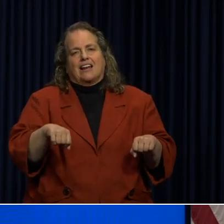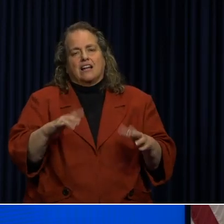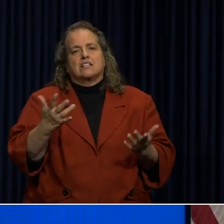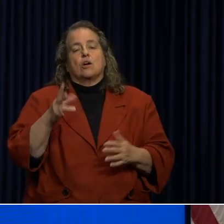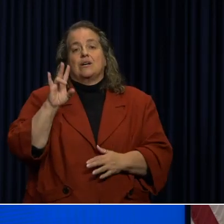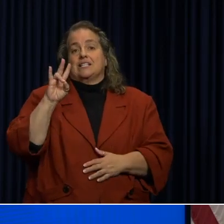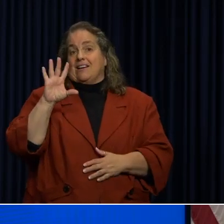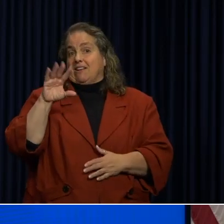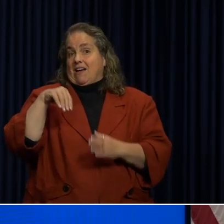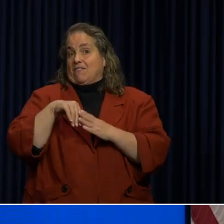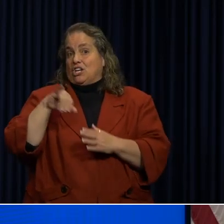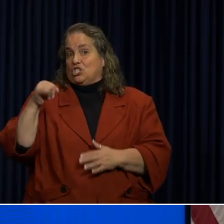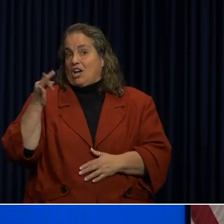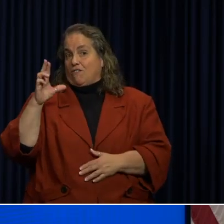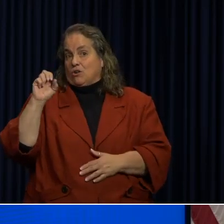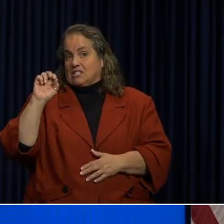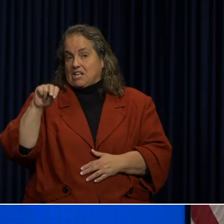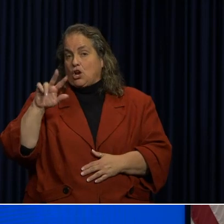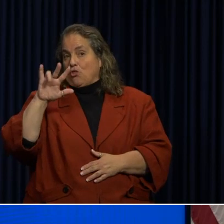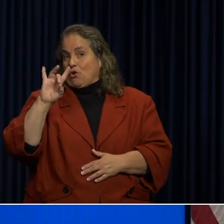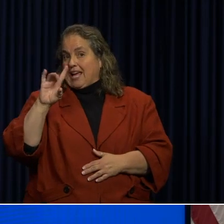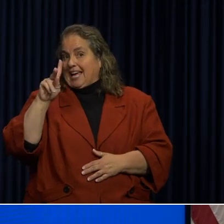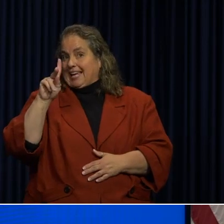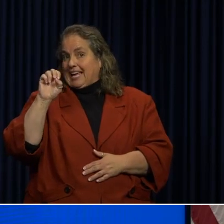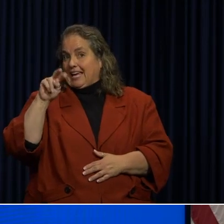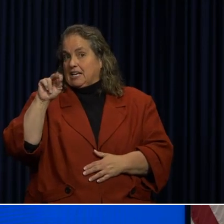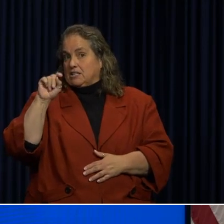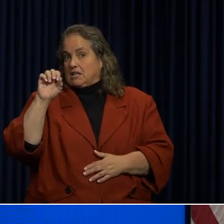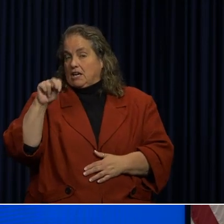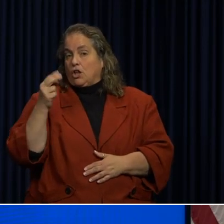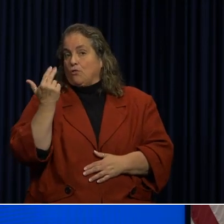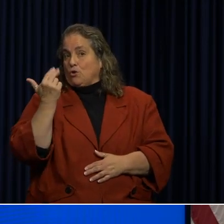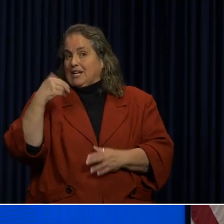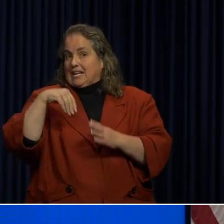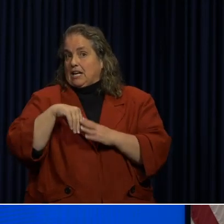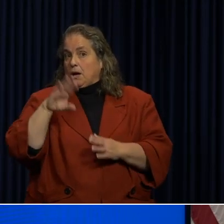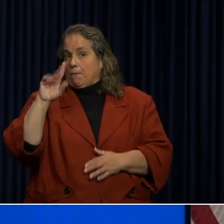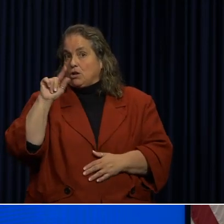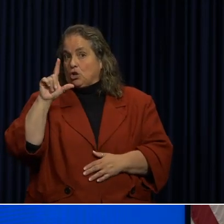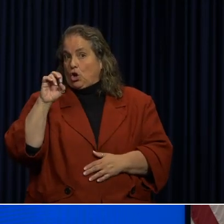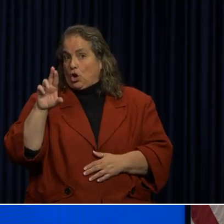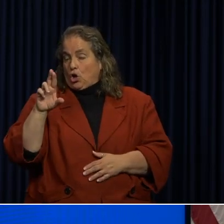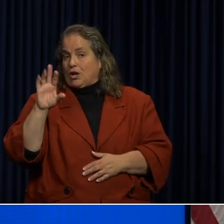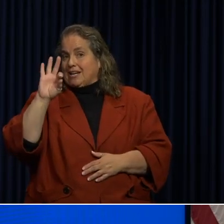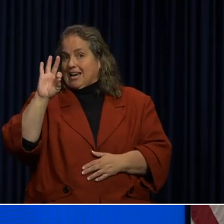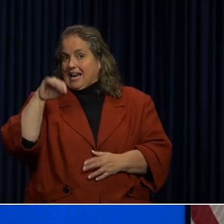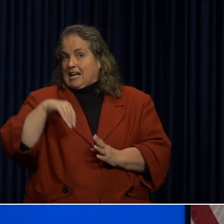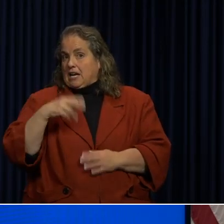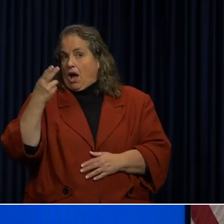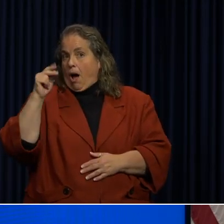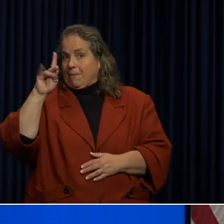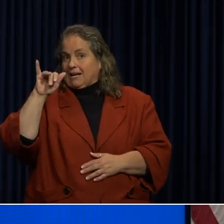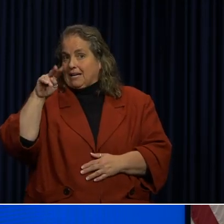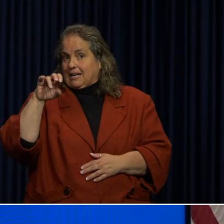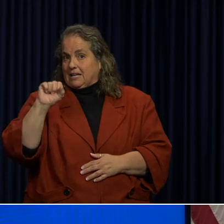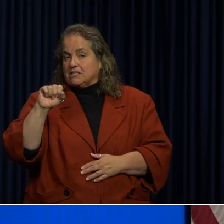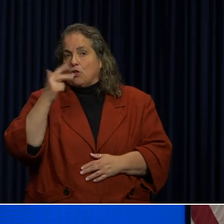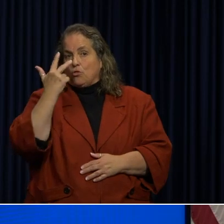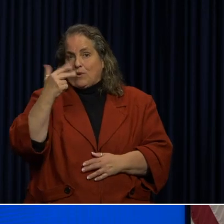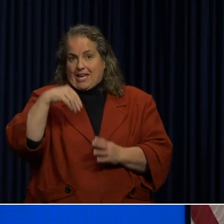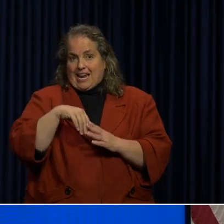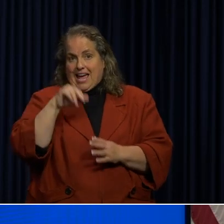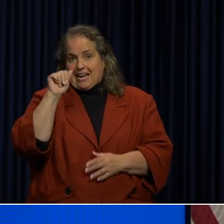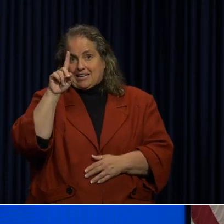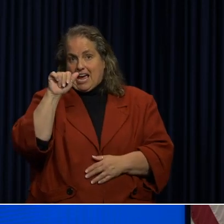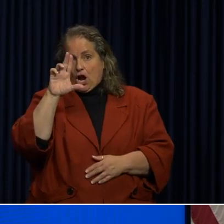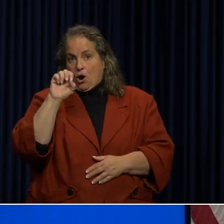in Jefferson, 38 in Kenton, 13 in Butler, 9 in Hopkins, 3 in